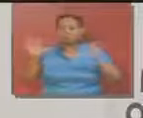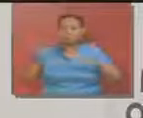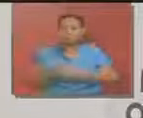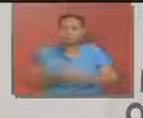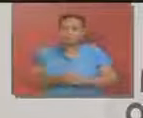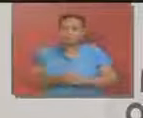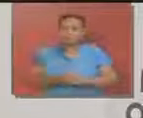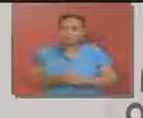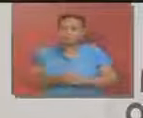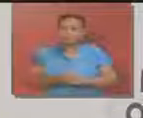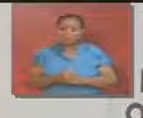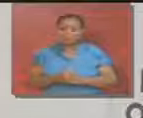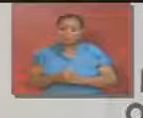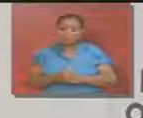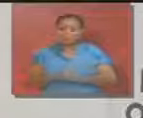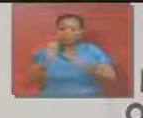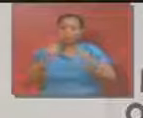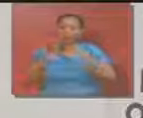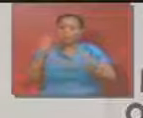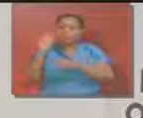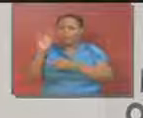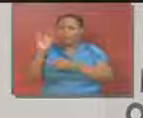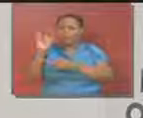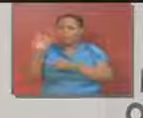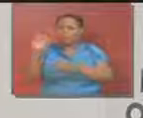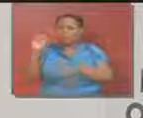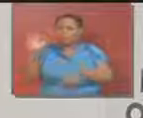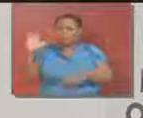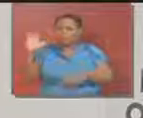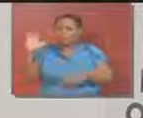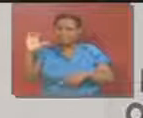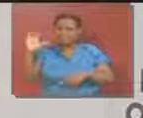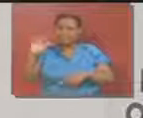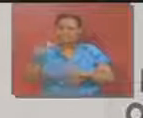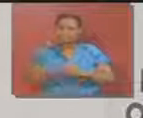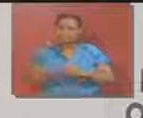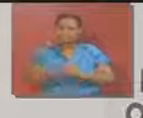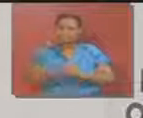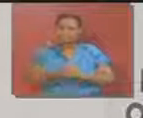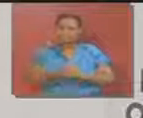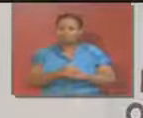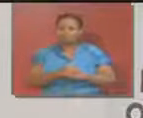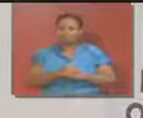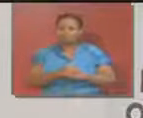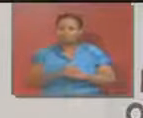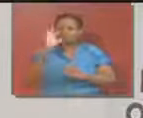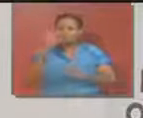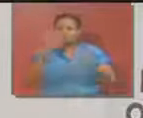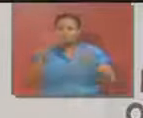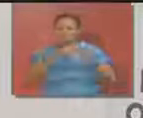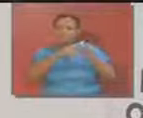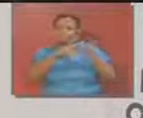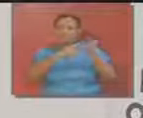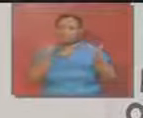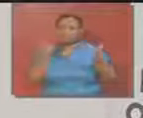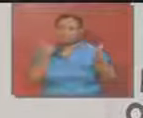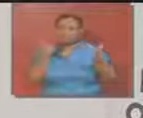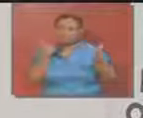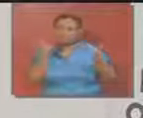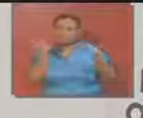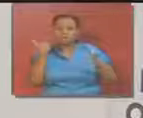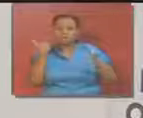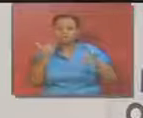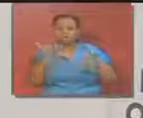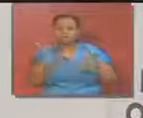Missy, we're looking at 5 things for you, the parent or guardian, to remember. Fever for 5 days, looking at